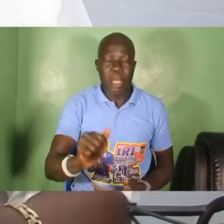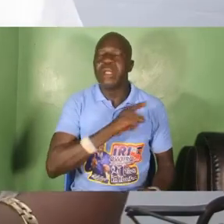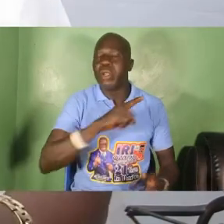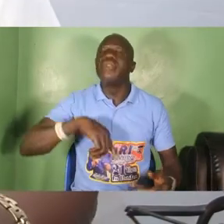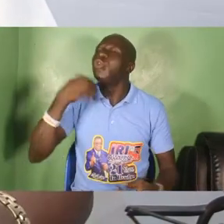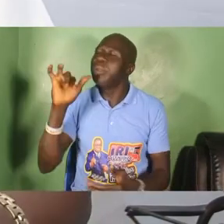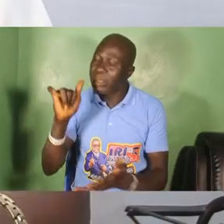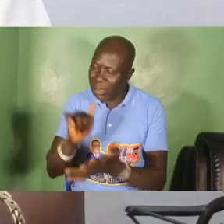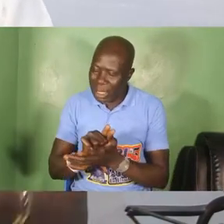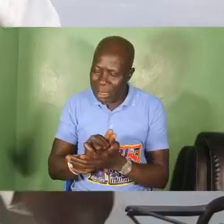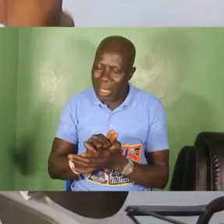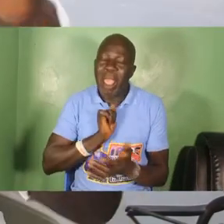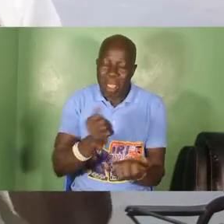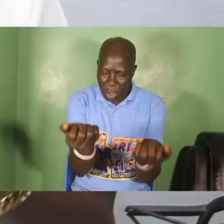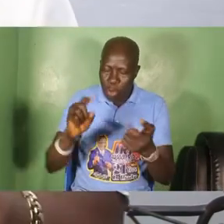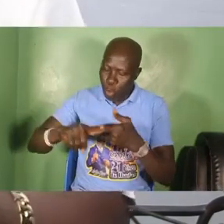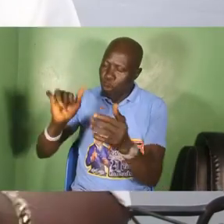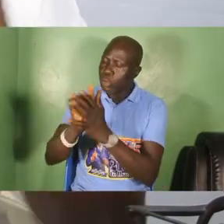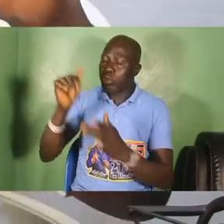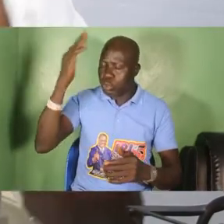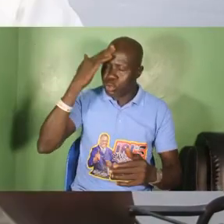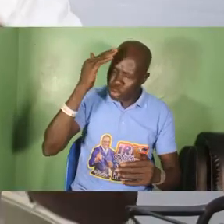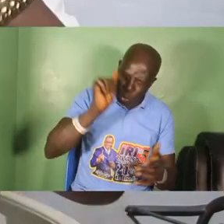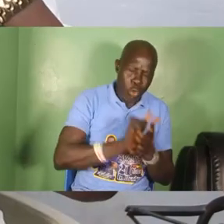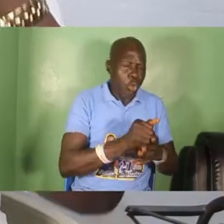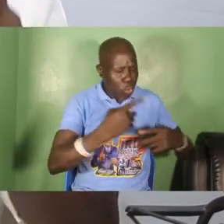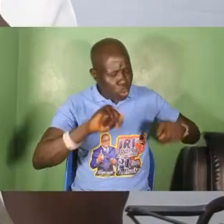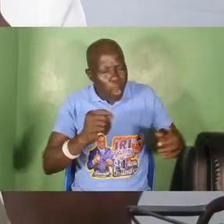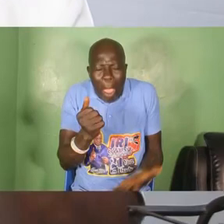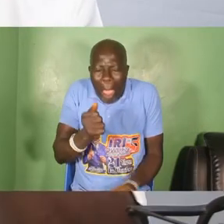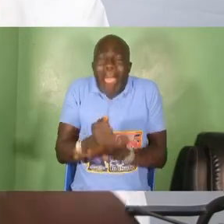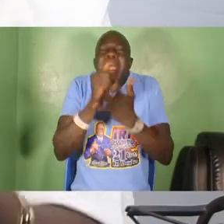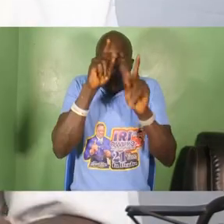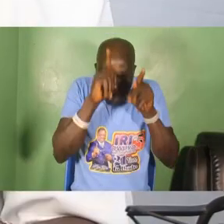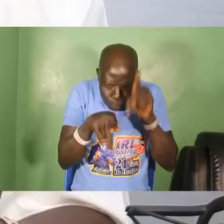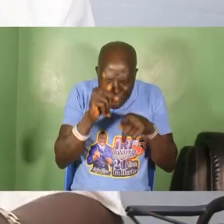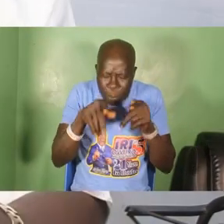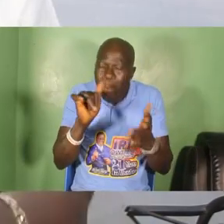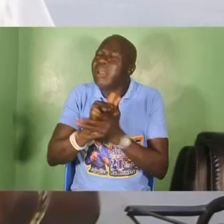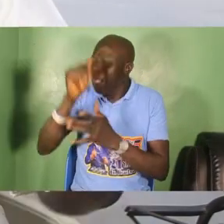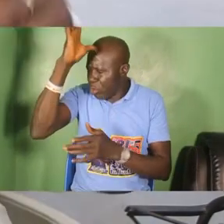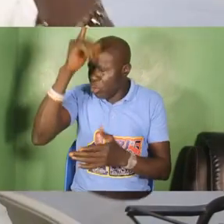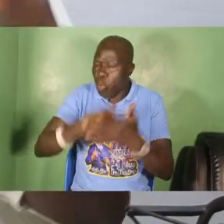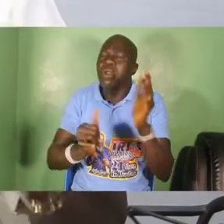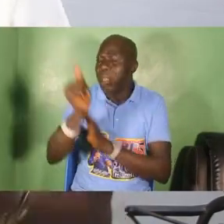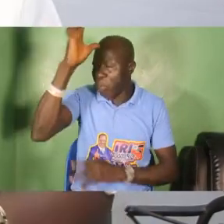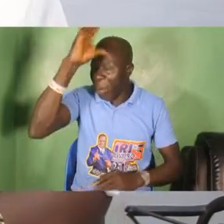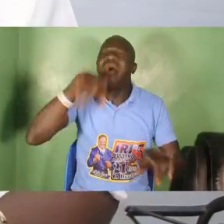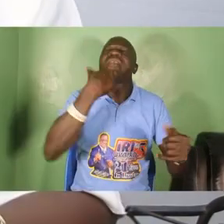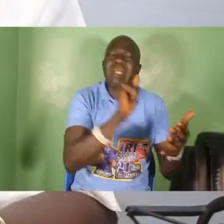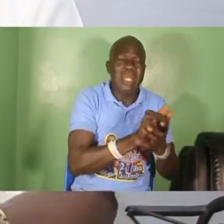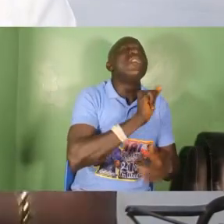Make it. Told me oh fair mama he wants to intentionally help people be ni baba so fun that says the father oh fair